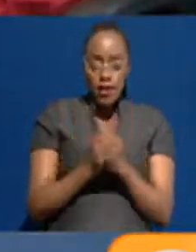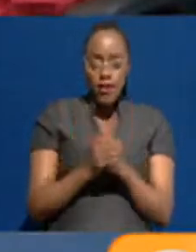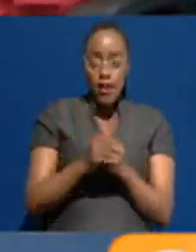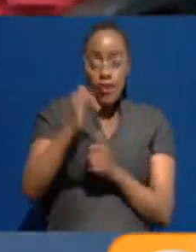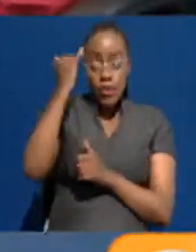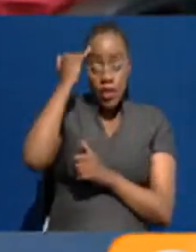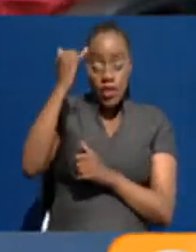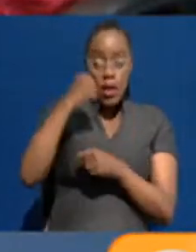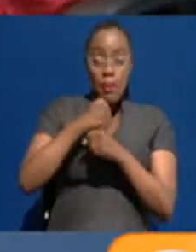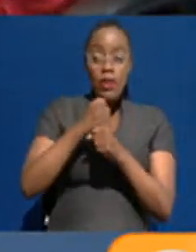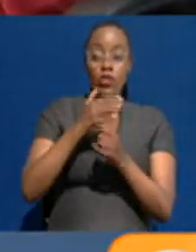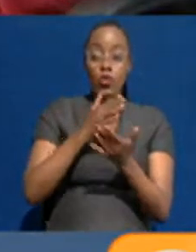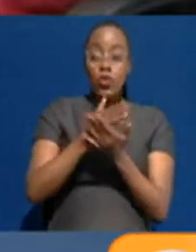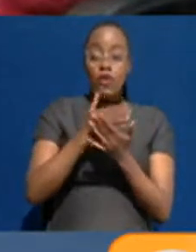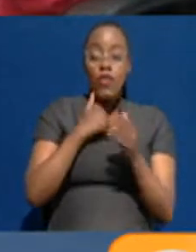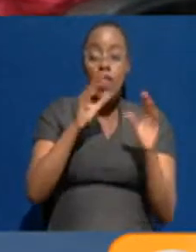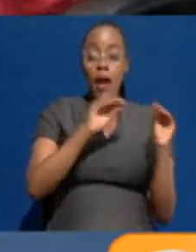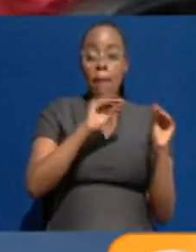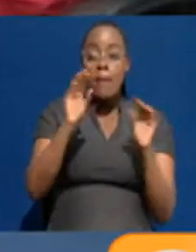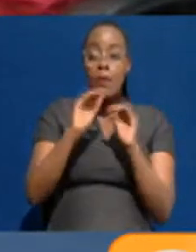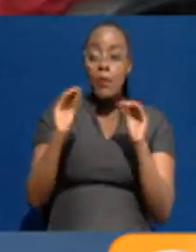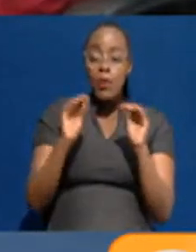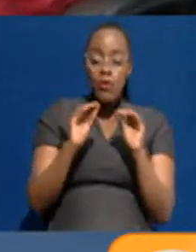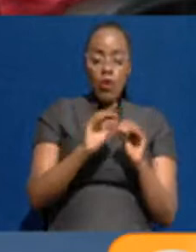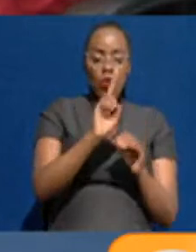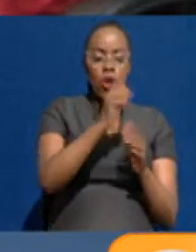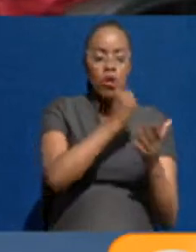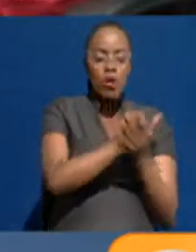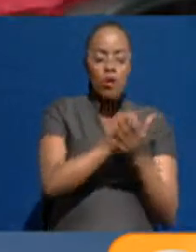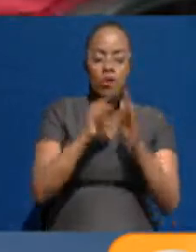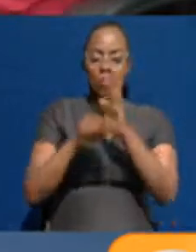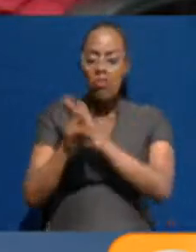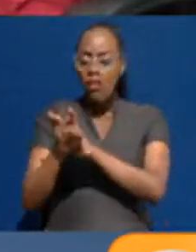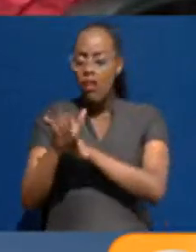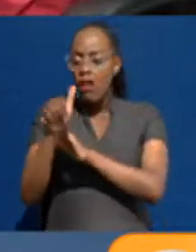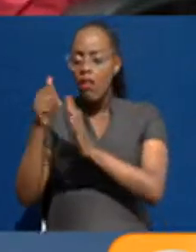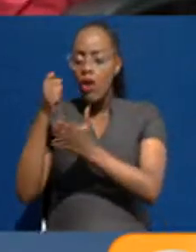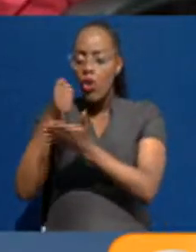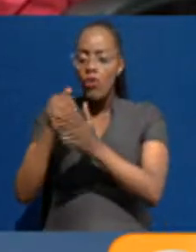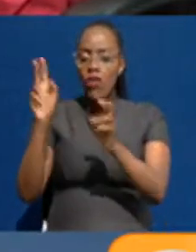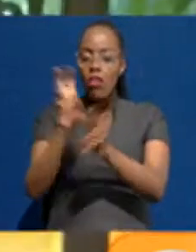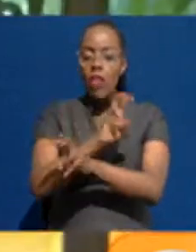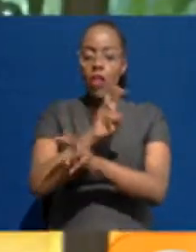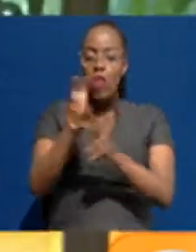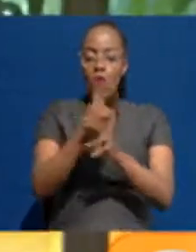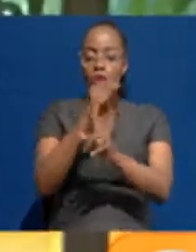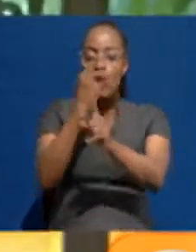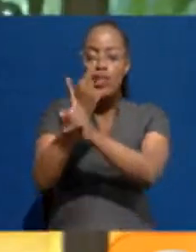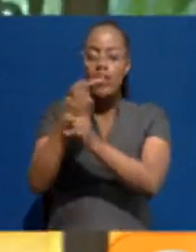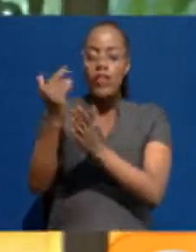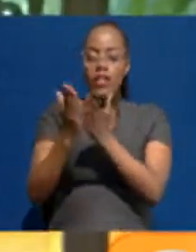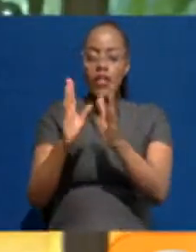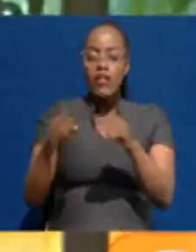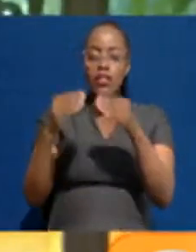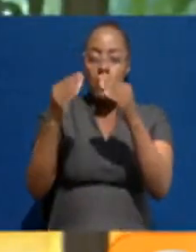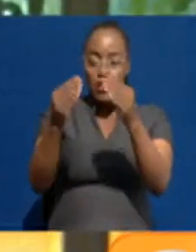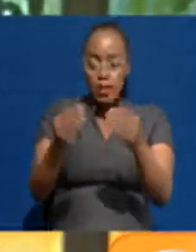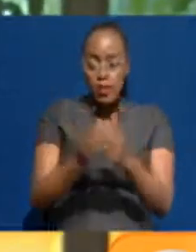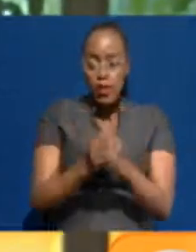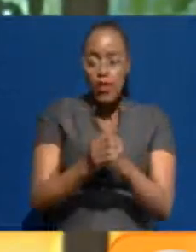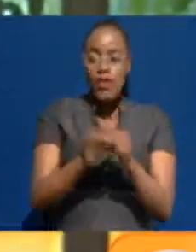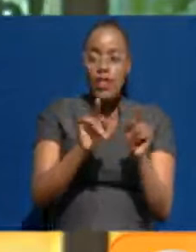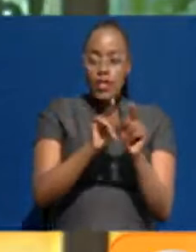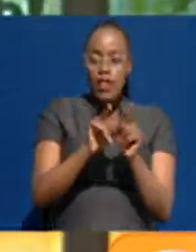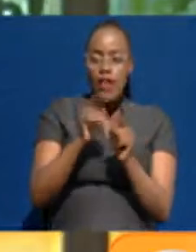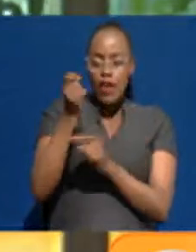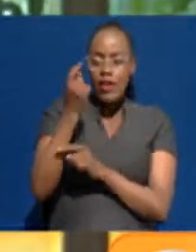of ensuring that they're not moving from one office to another to look for the various services that you provide. So, I mean, I guess